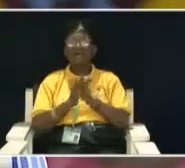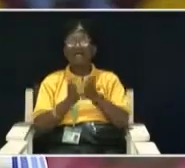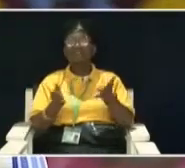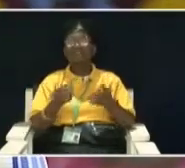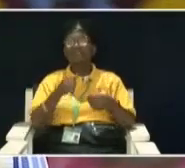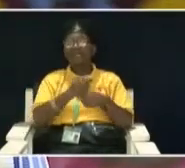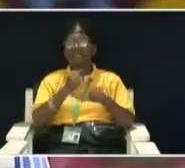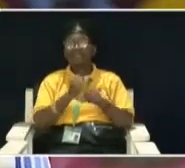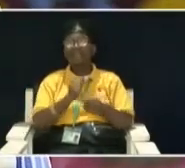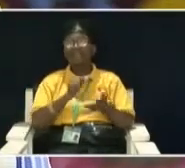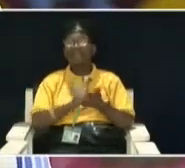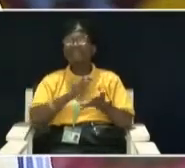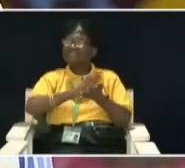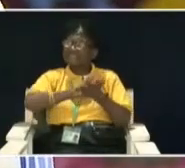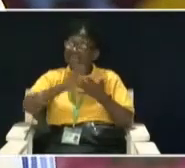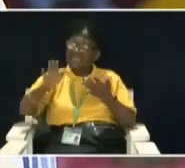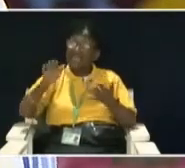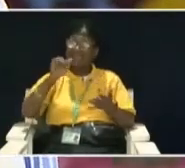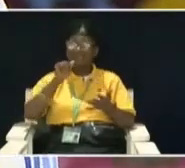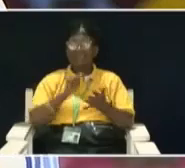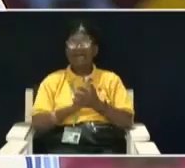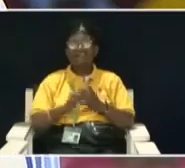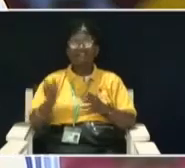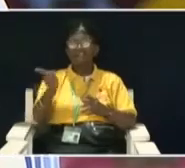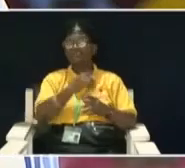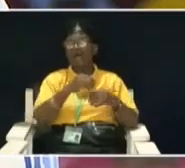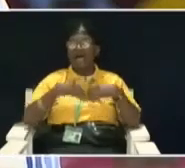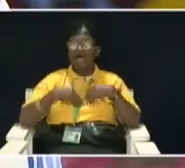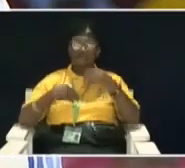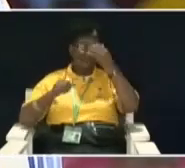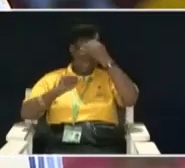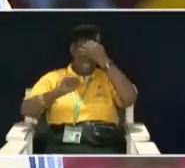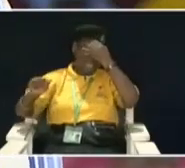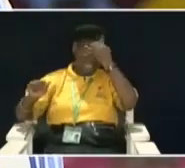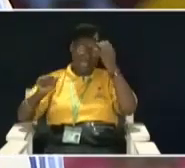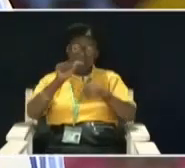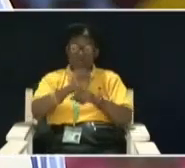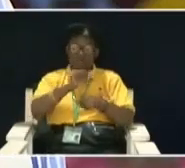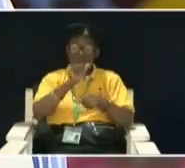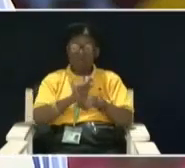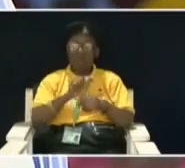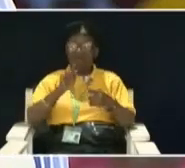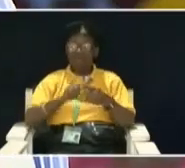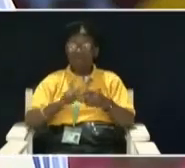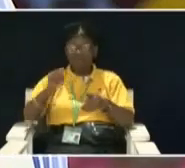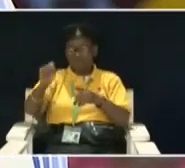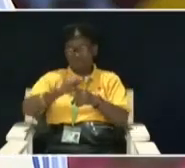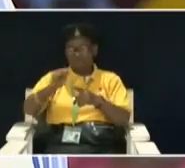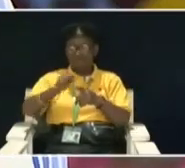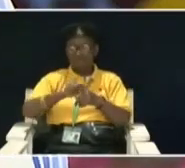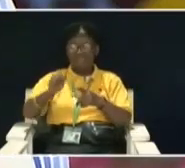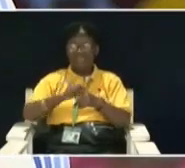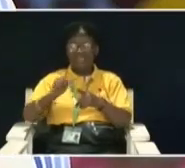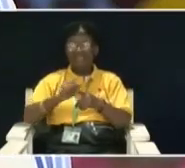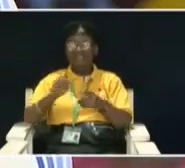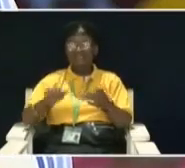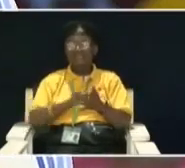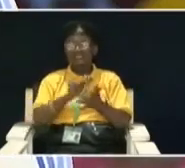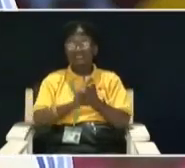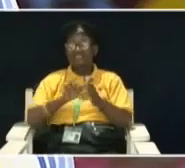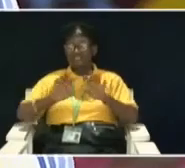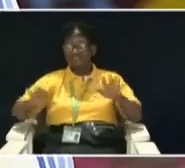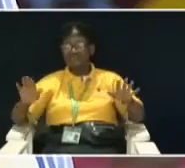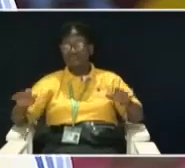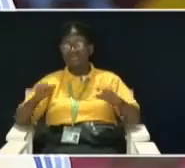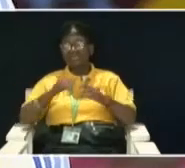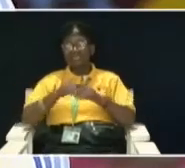abundantly clear that you have a duty to train up these children